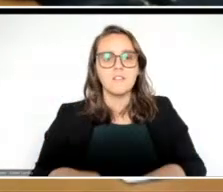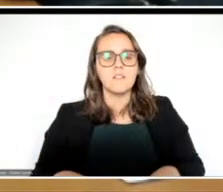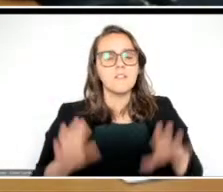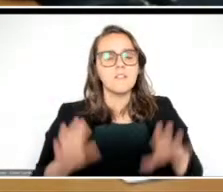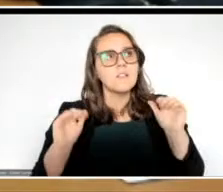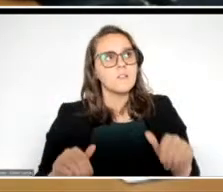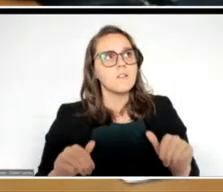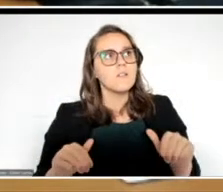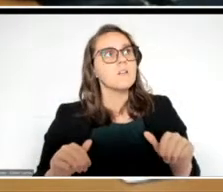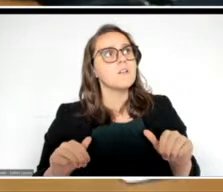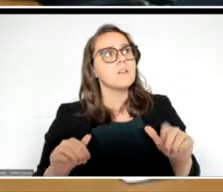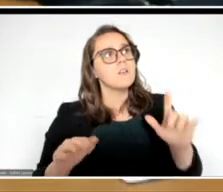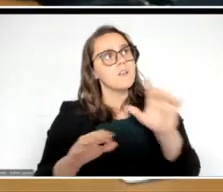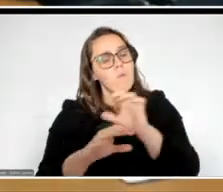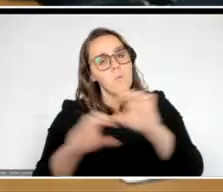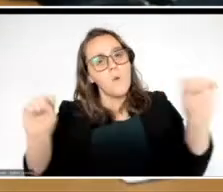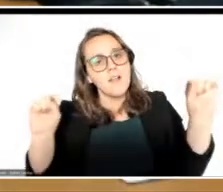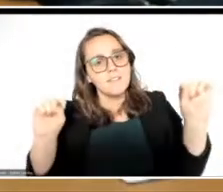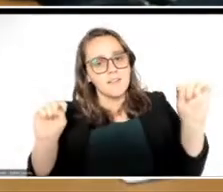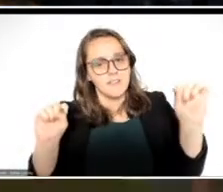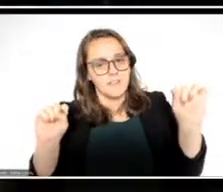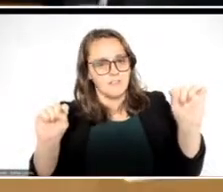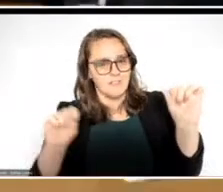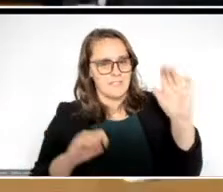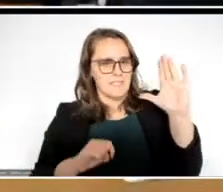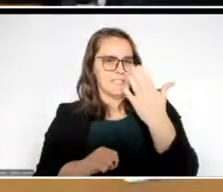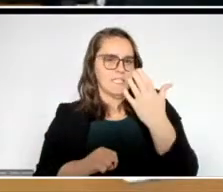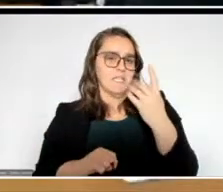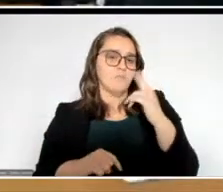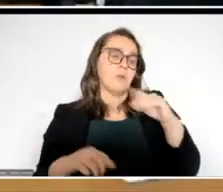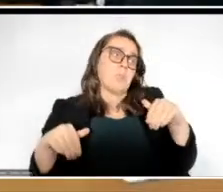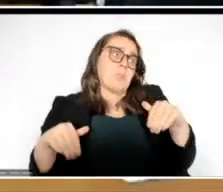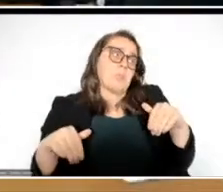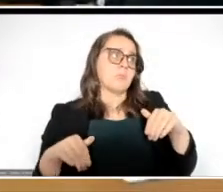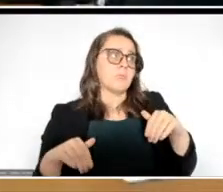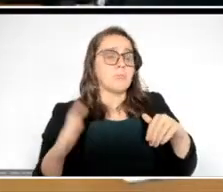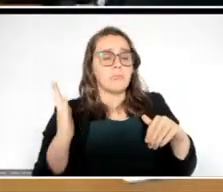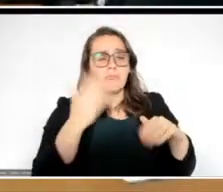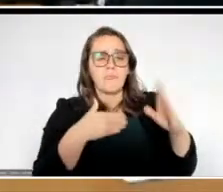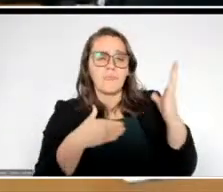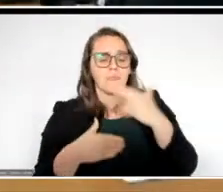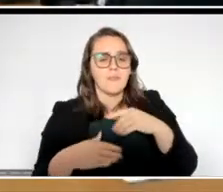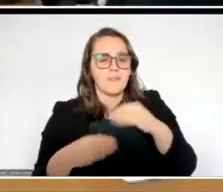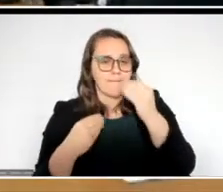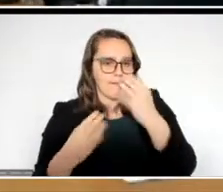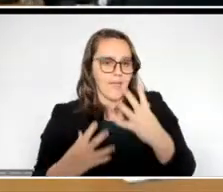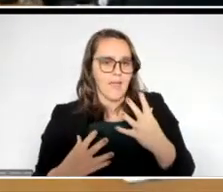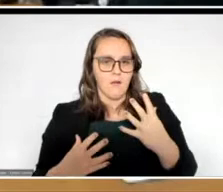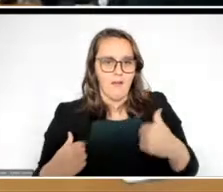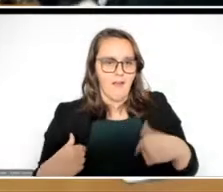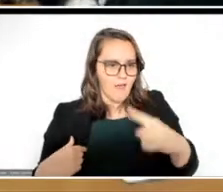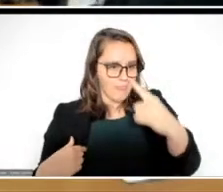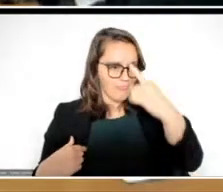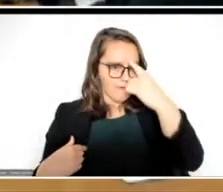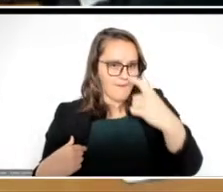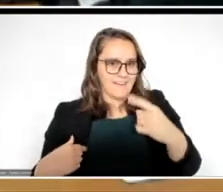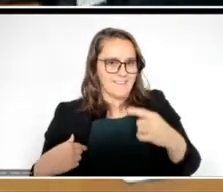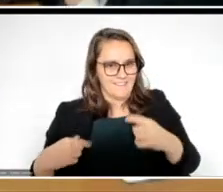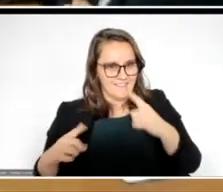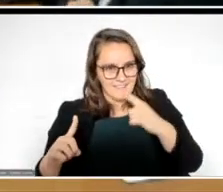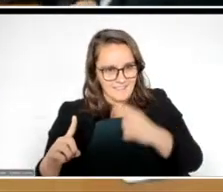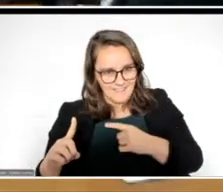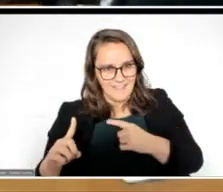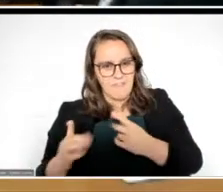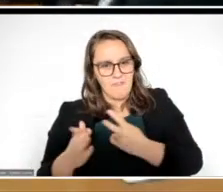apparent indifference to the violence. And now is the time for the president to be presidential. I thought he failed at doing it. I thought he